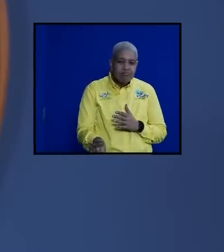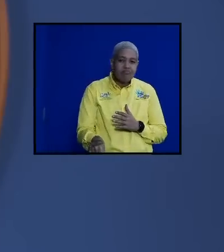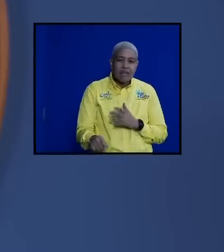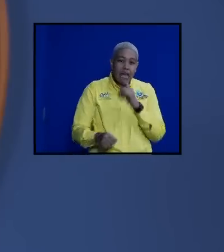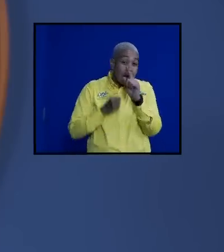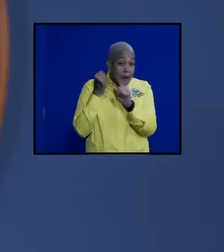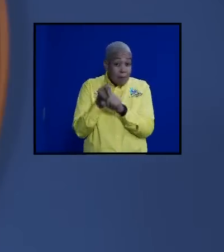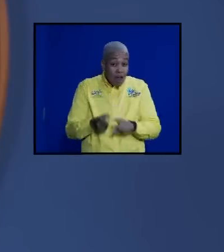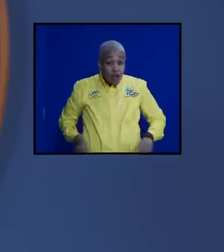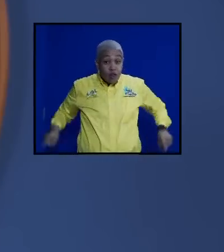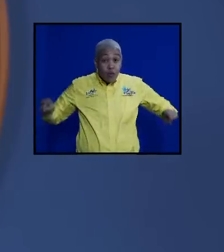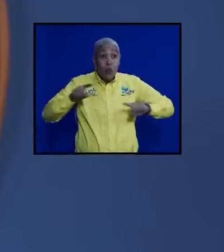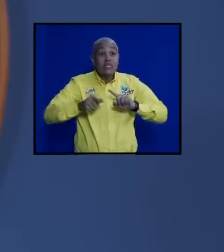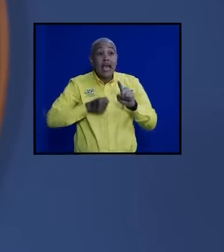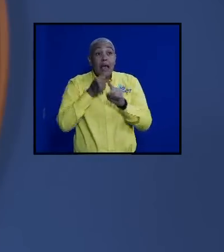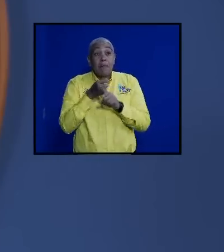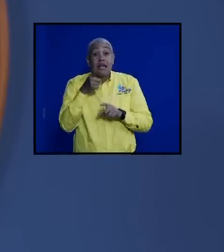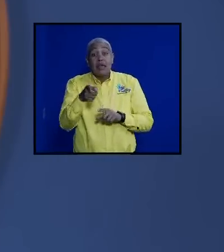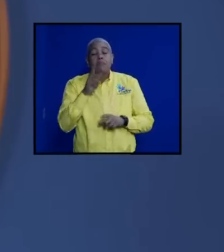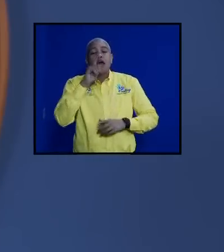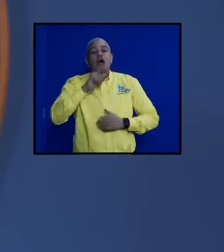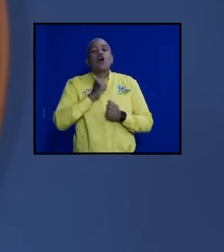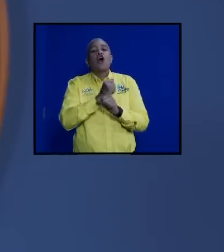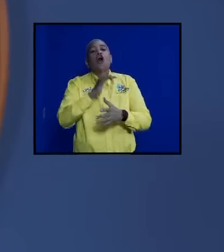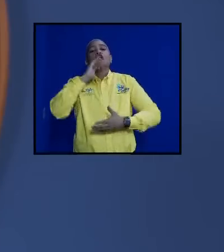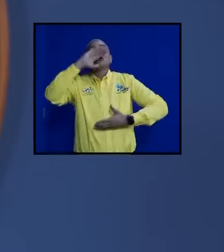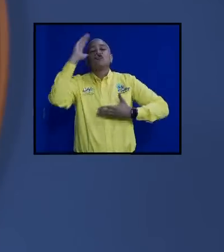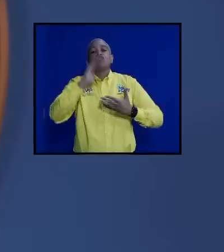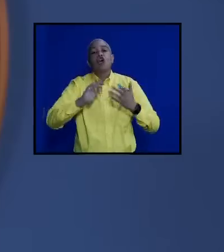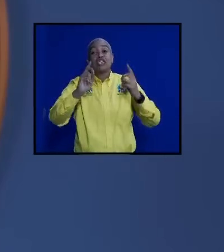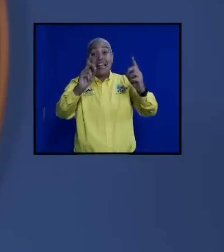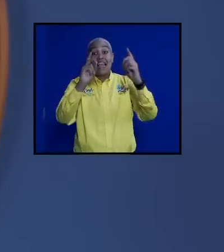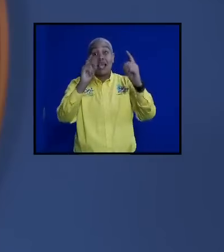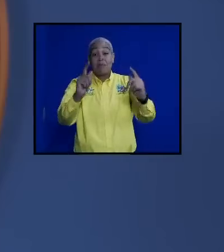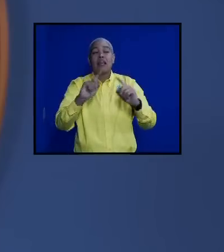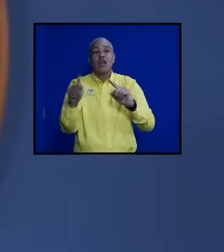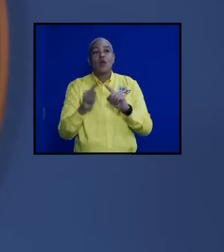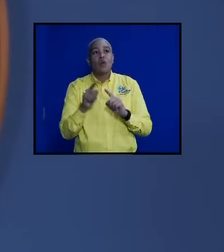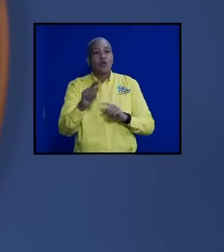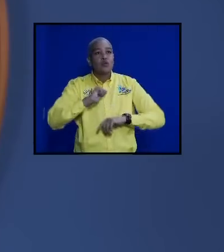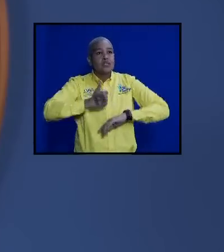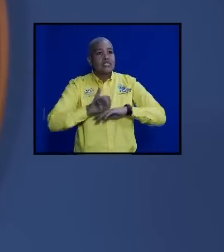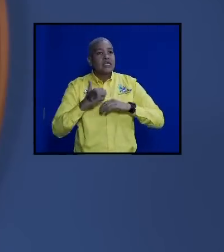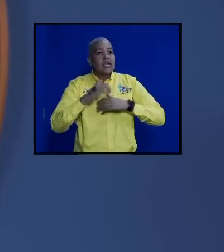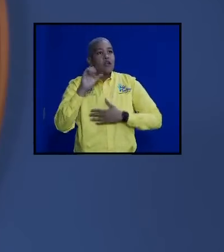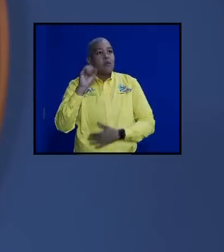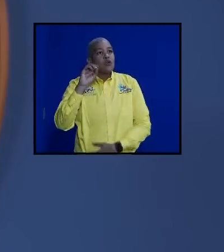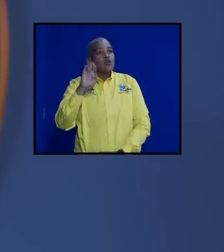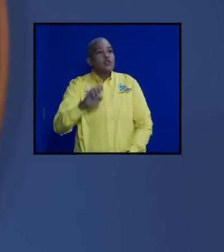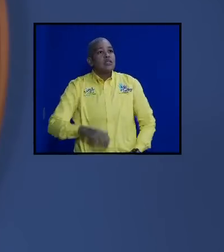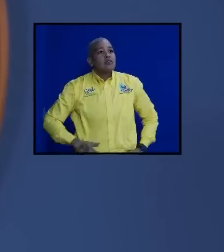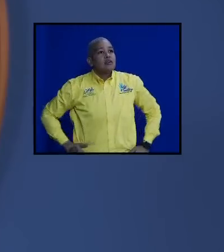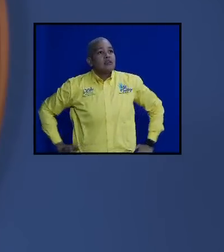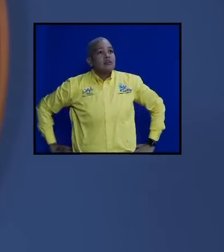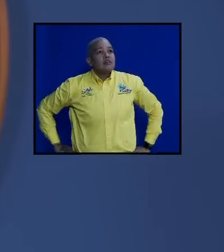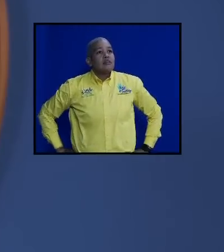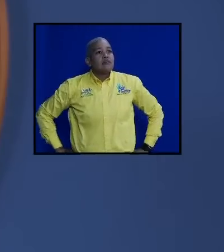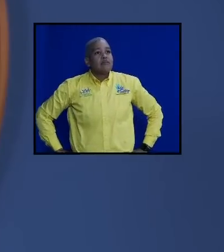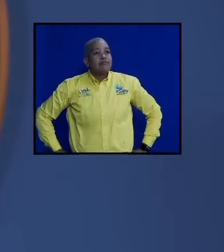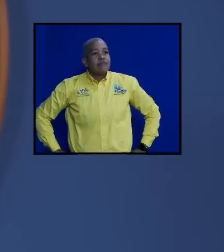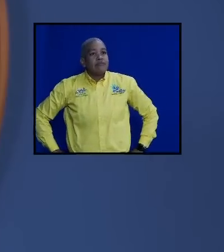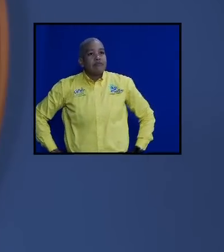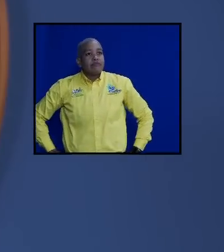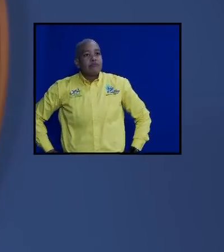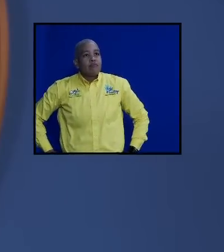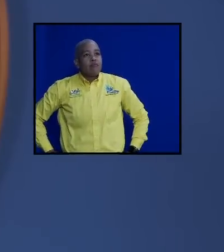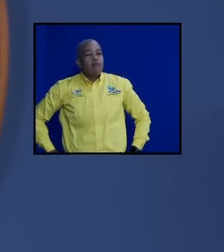on them, that causes that reduction almost immediately once you put in a state of emergency. So the two things run